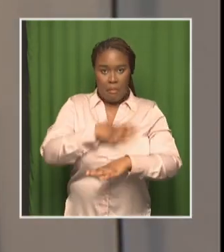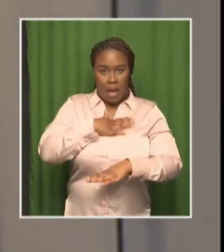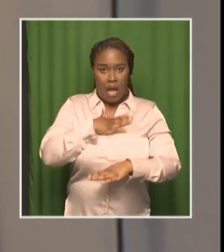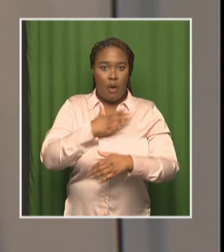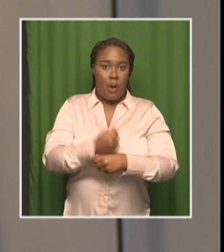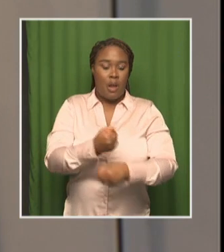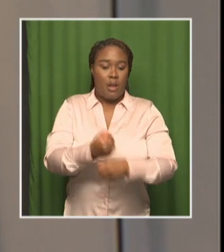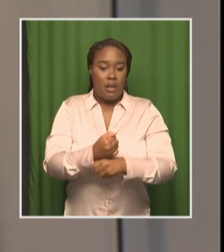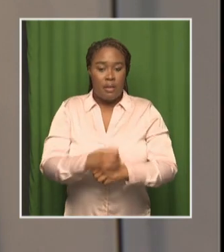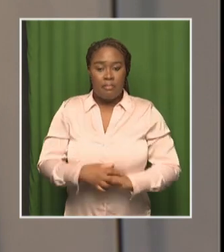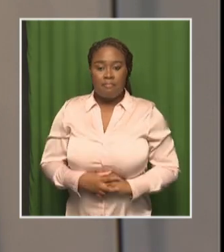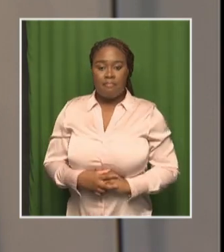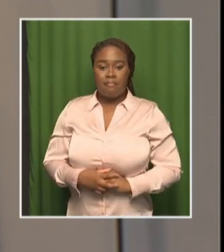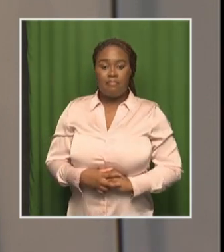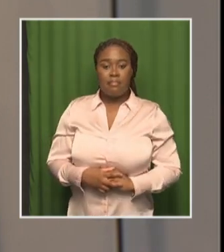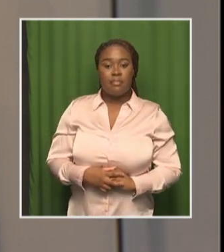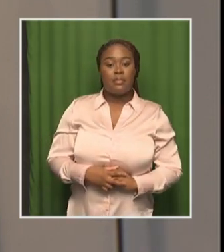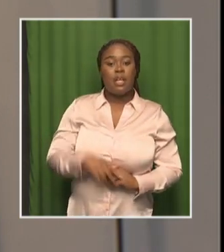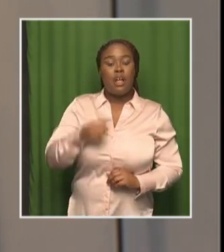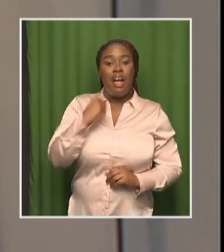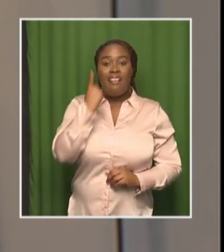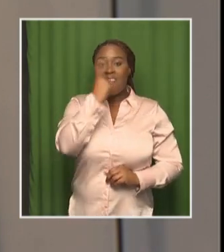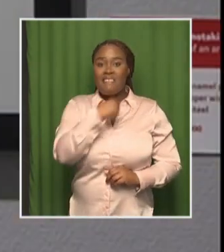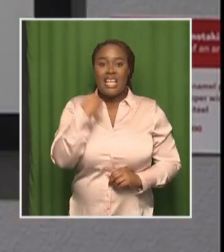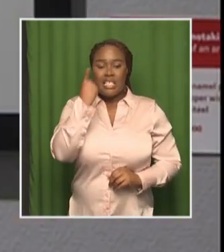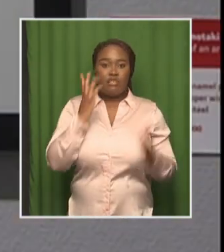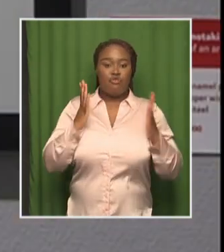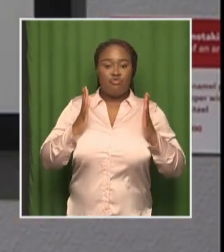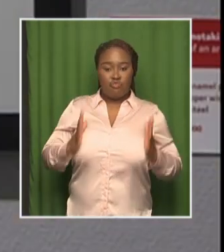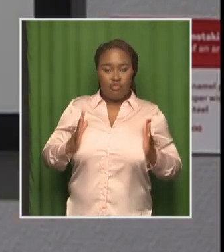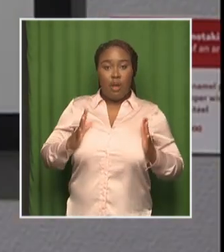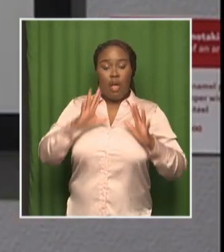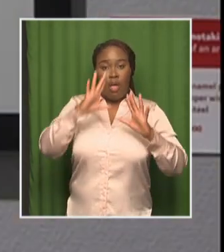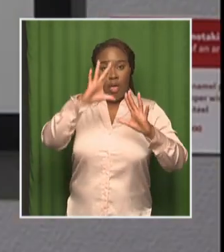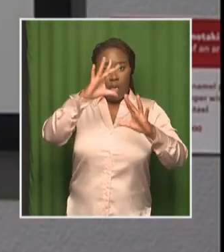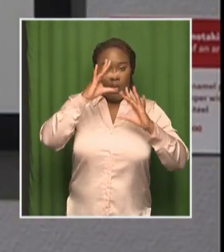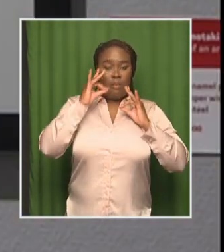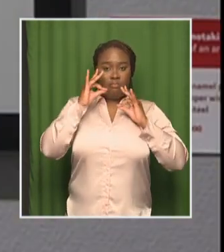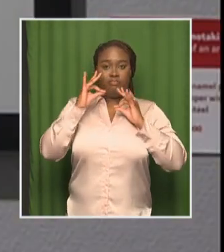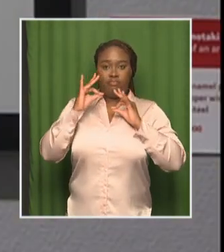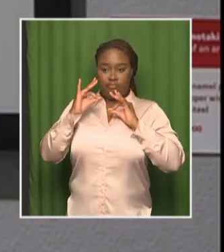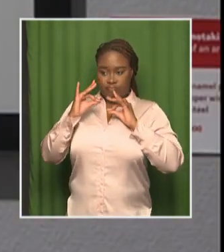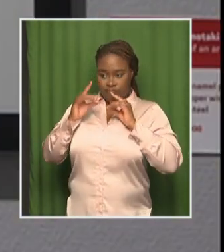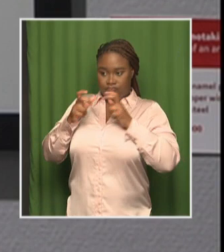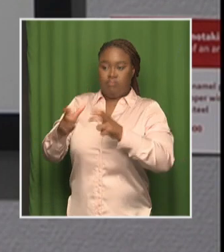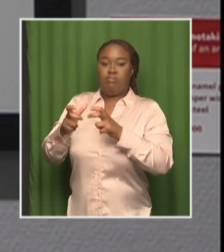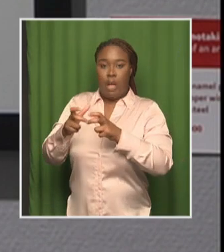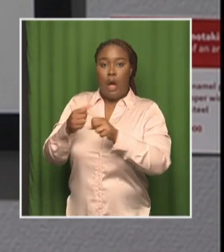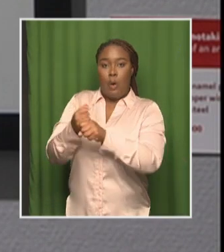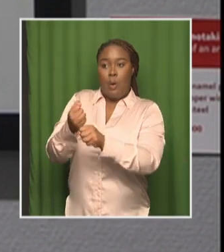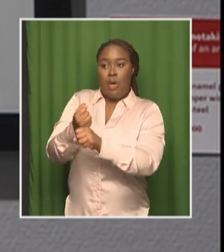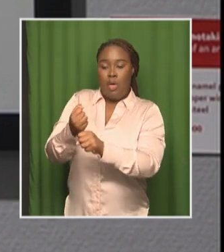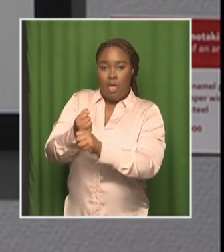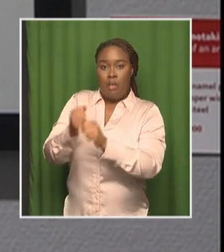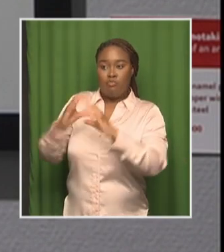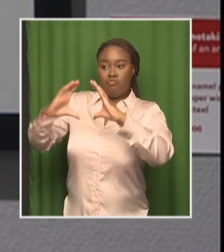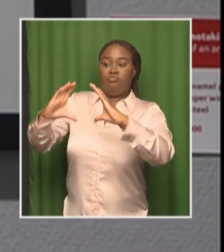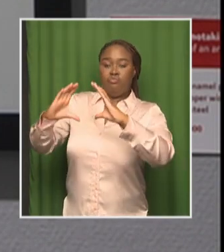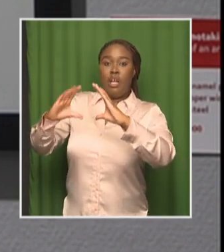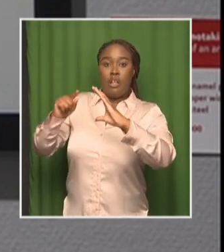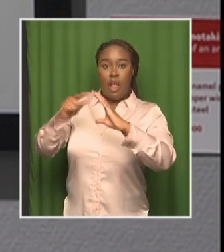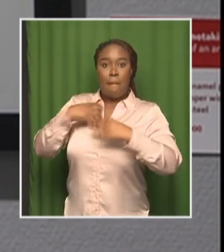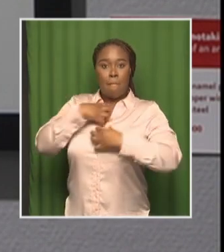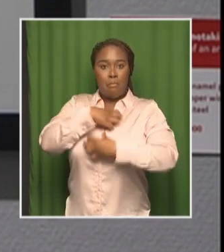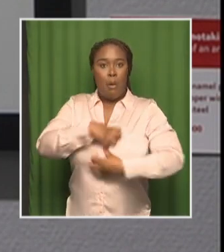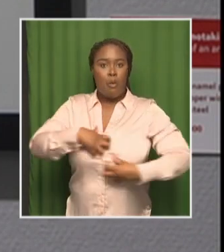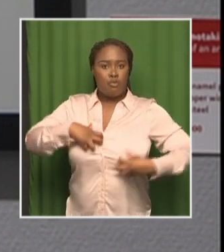exhibition explores the human face as a means of capturing the wide range of emotions and expressions that are part